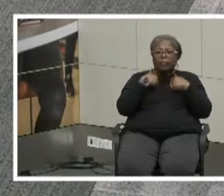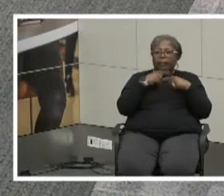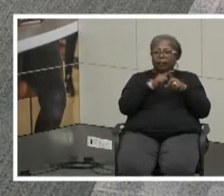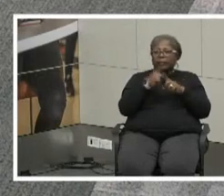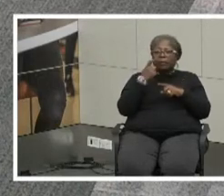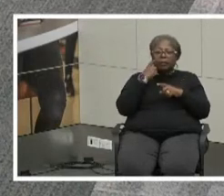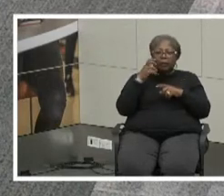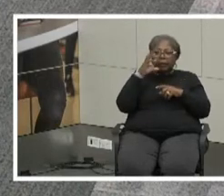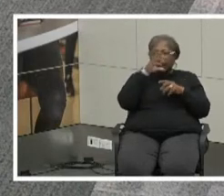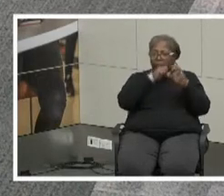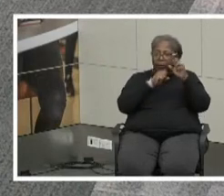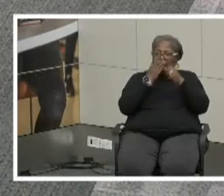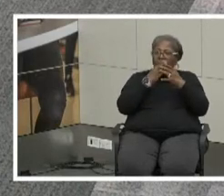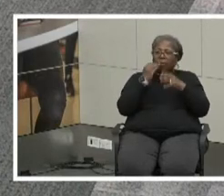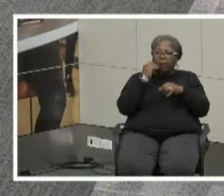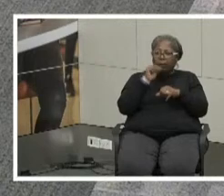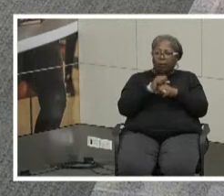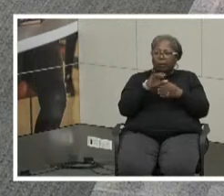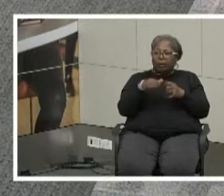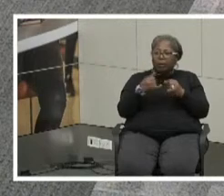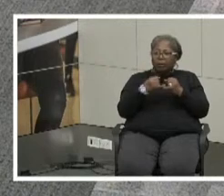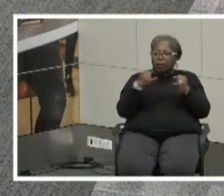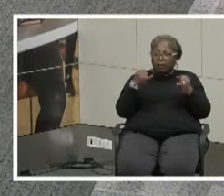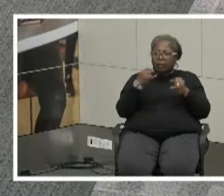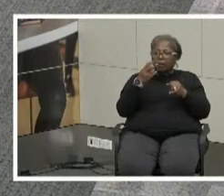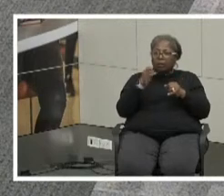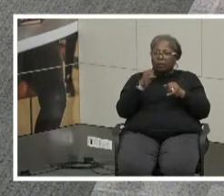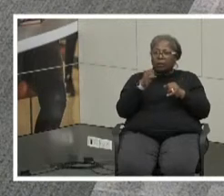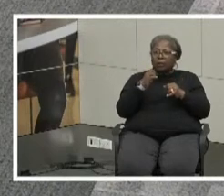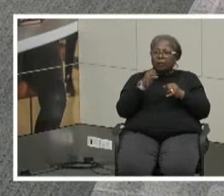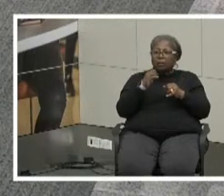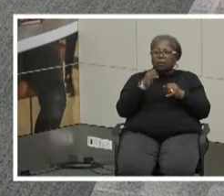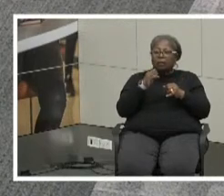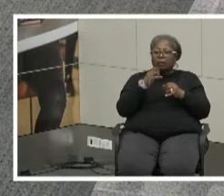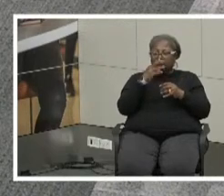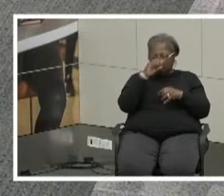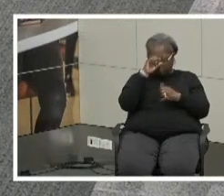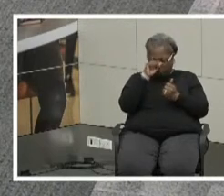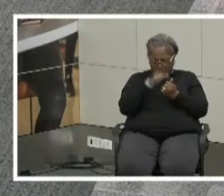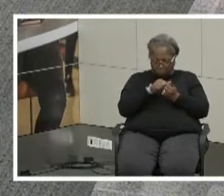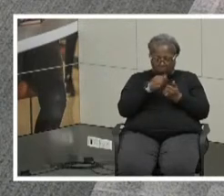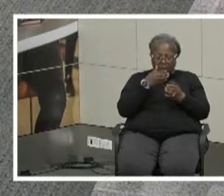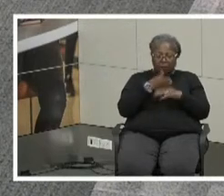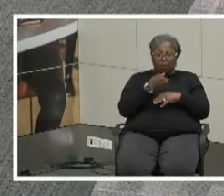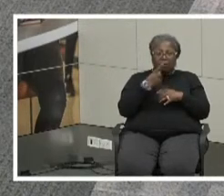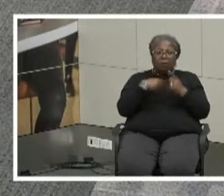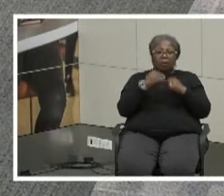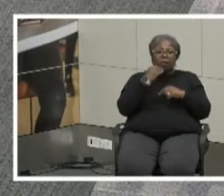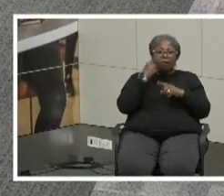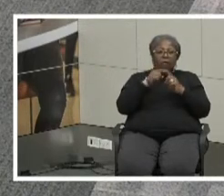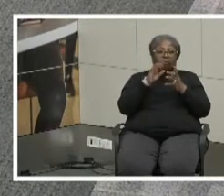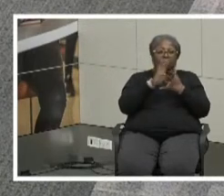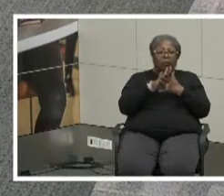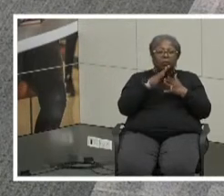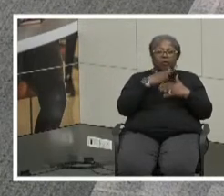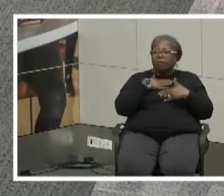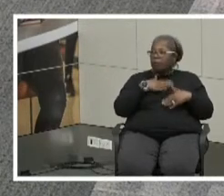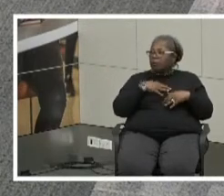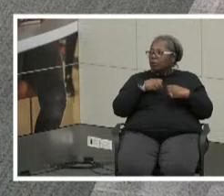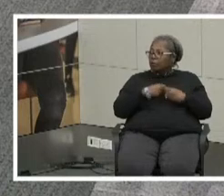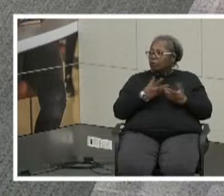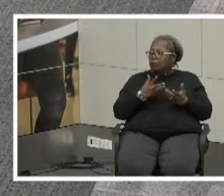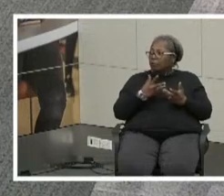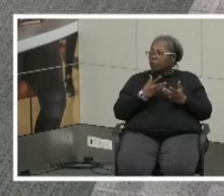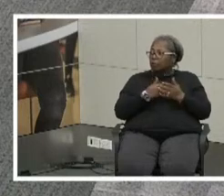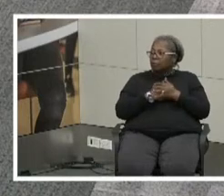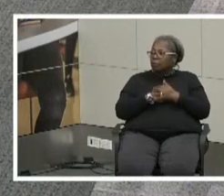recently missed some of her homework deadline because she ended up crashing and falling asleep after she comes home from school her body got